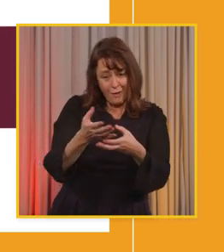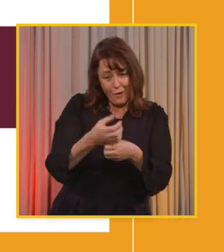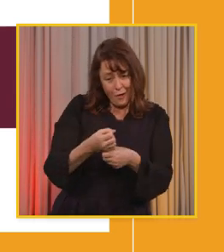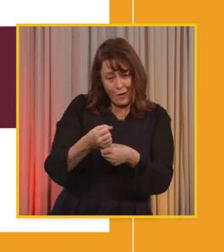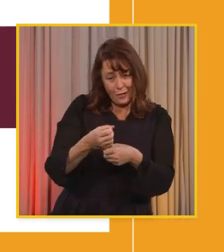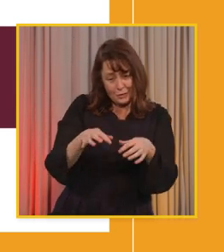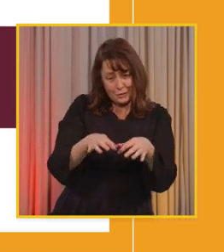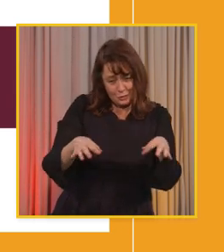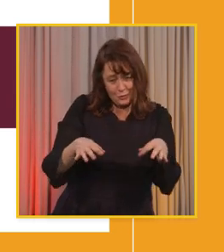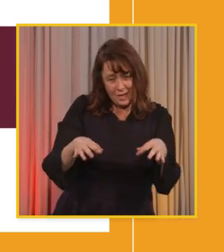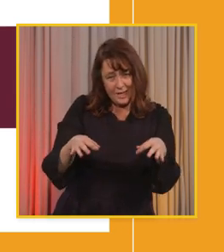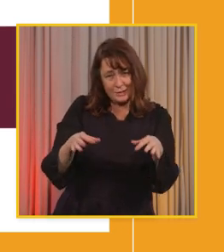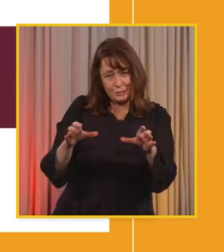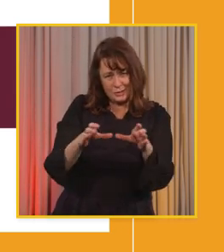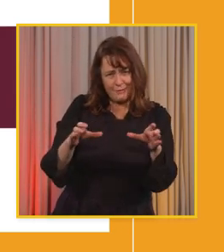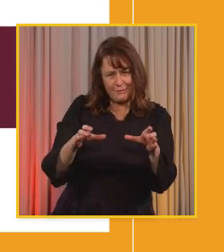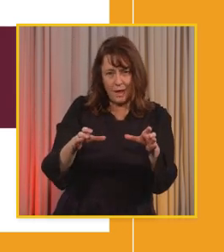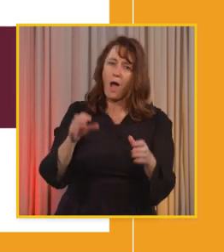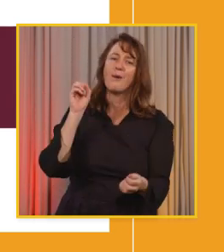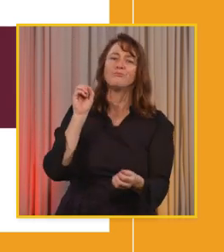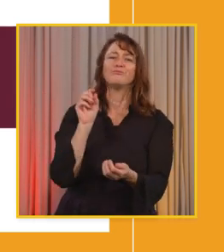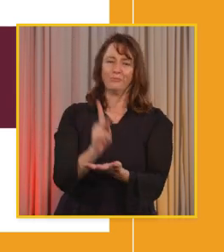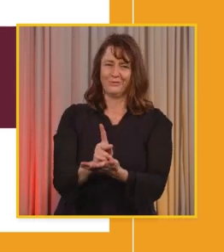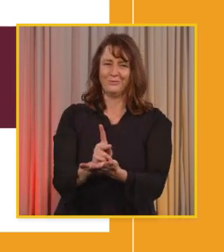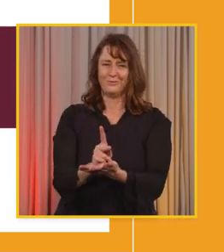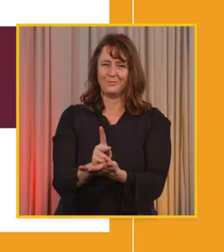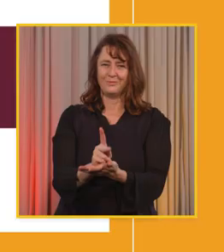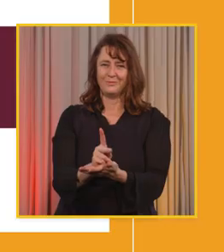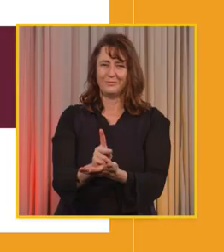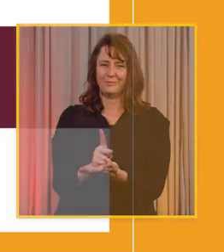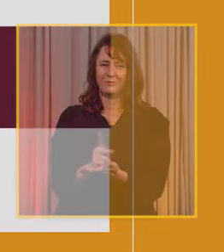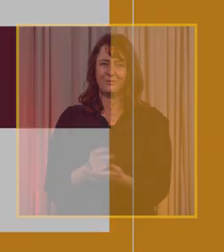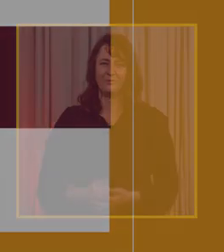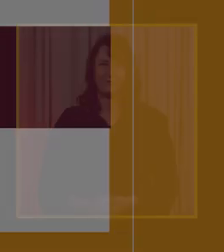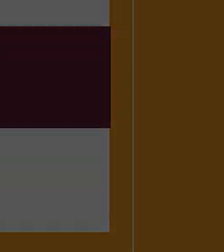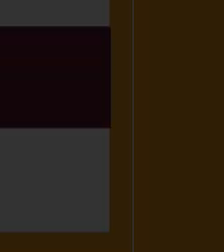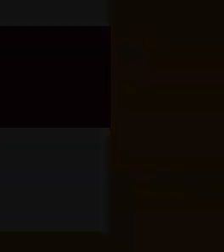earned degree and or certificate be conferred.